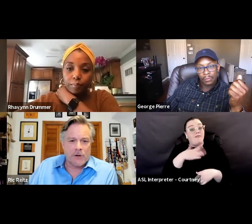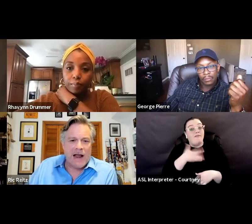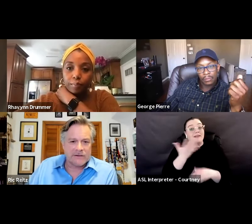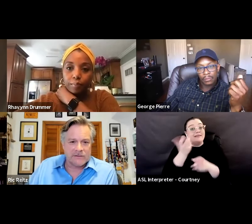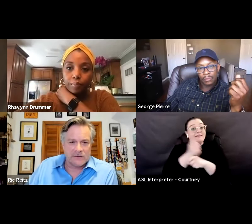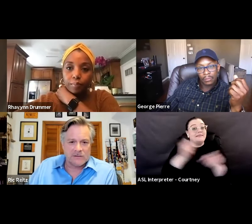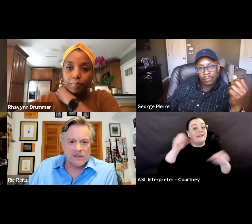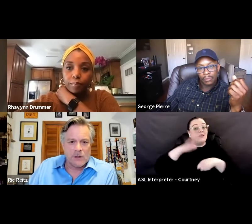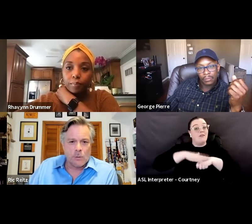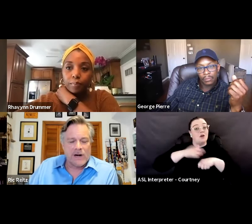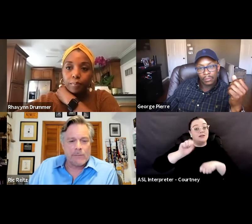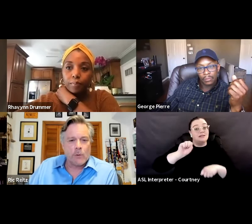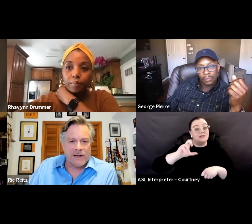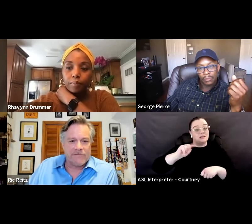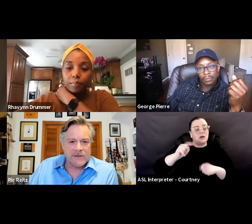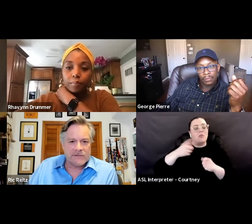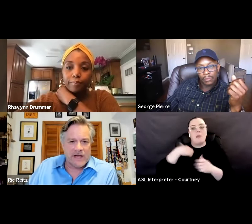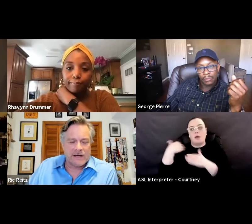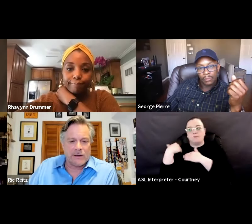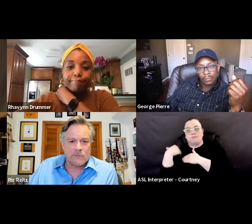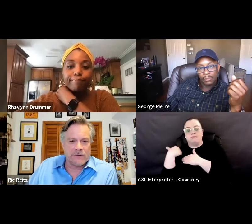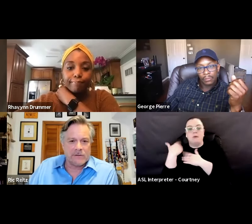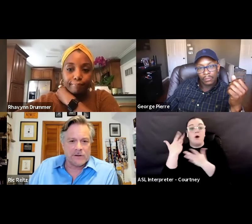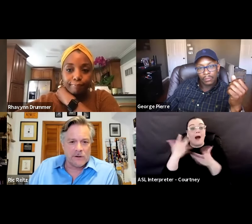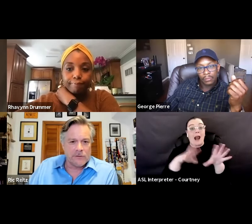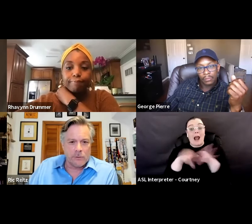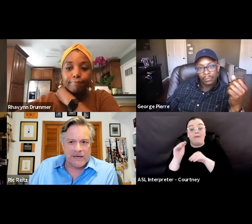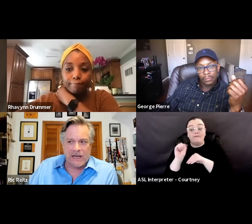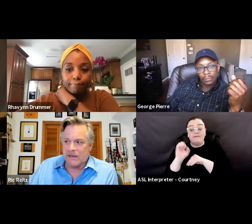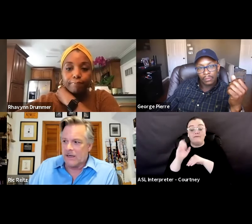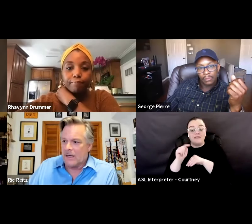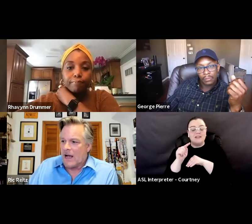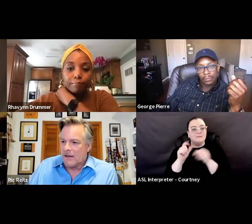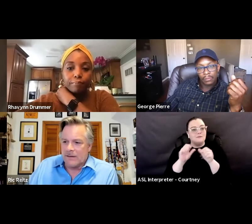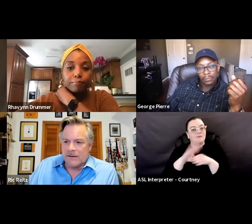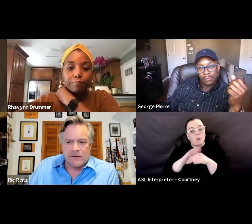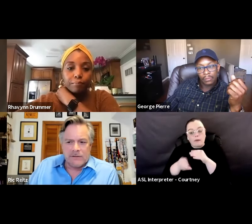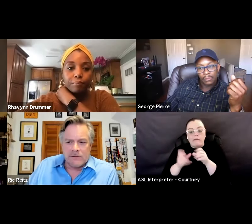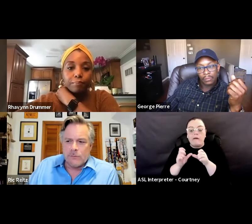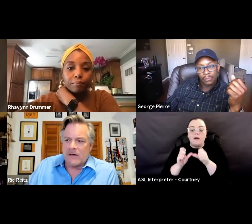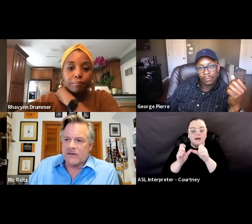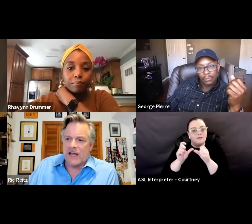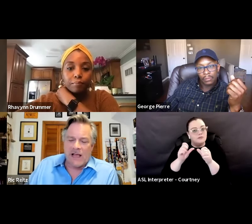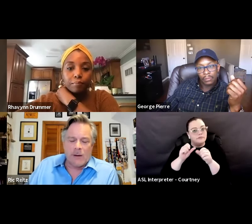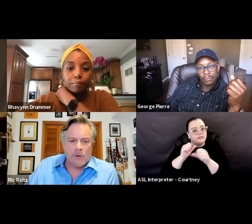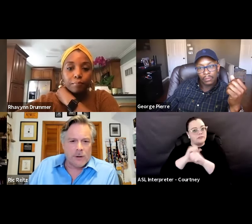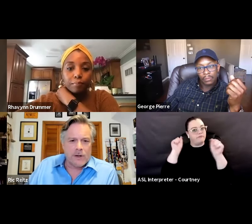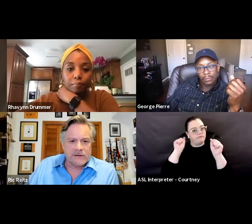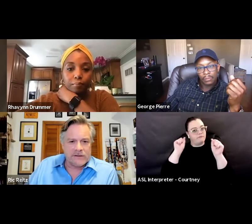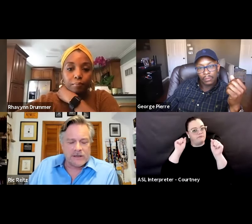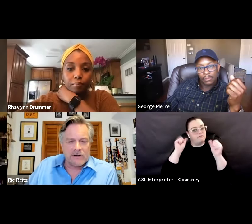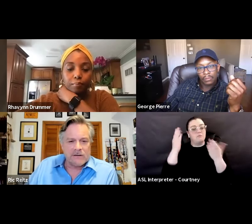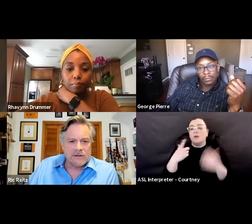safe practices when I'm away from the set and over the weekend. You may say, hey, I want to go out to dinner,